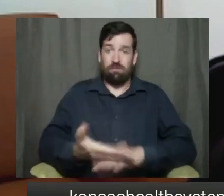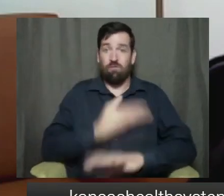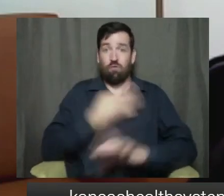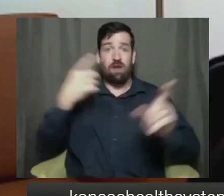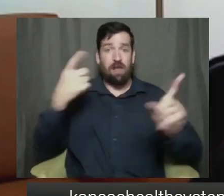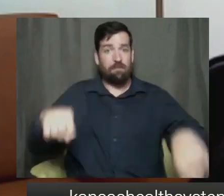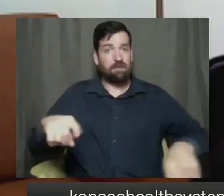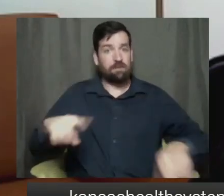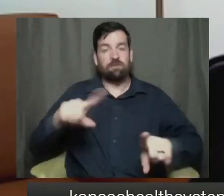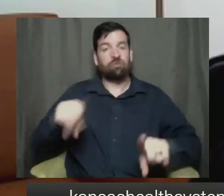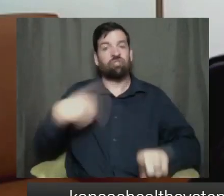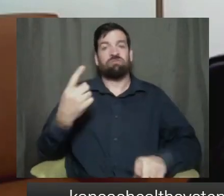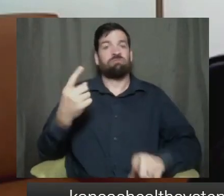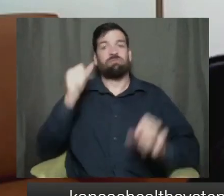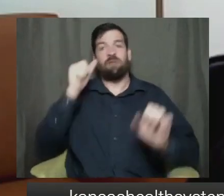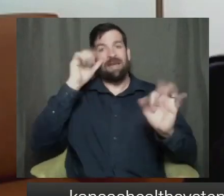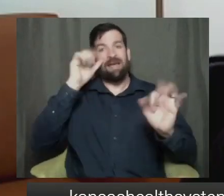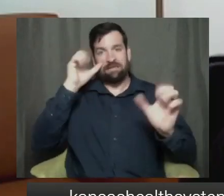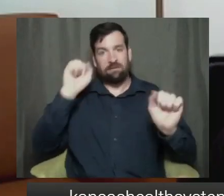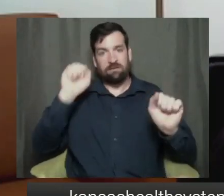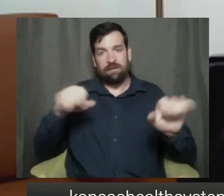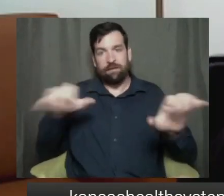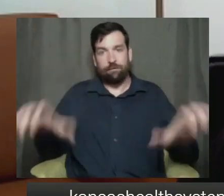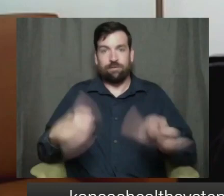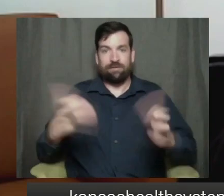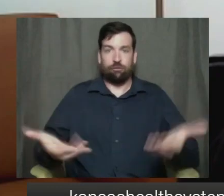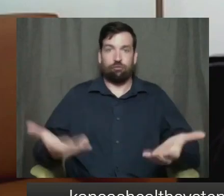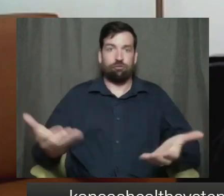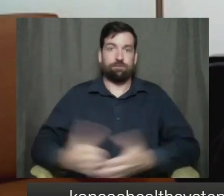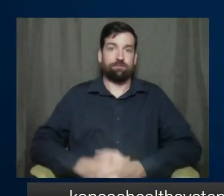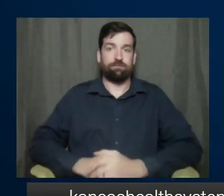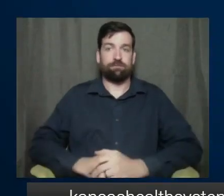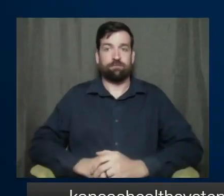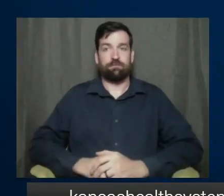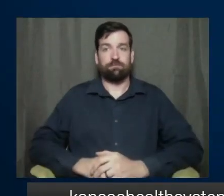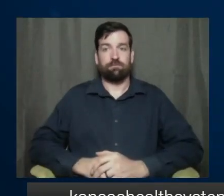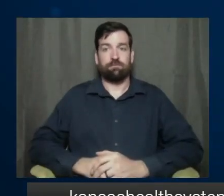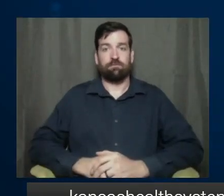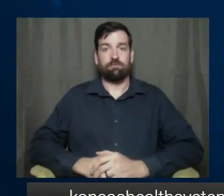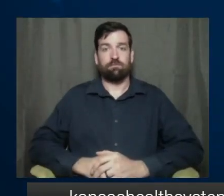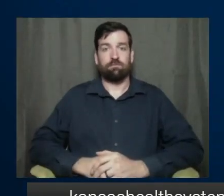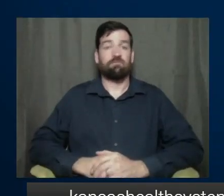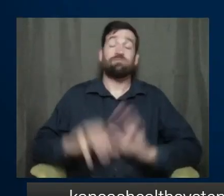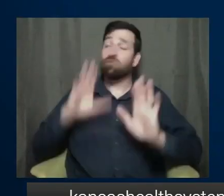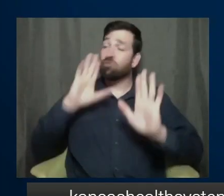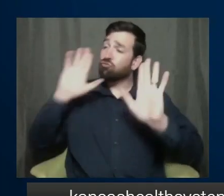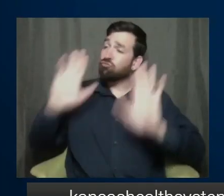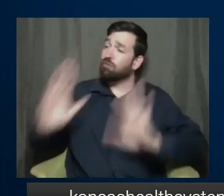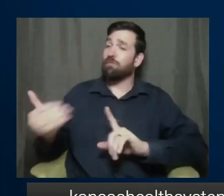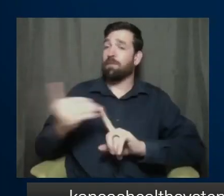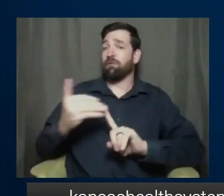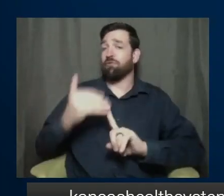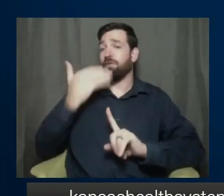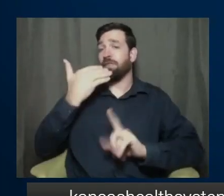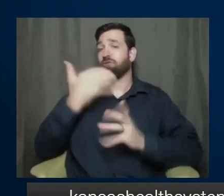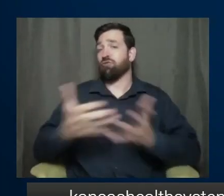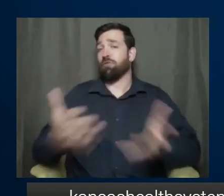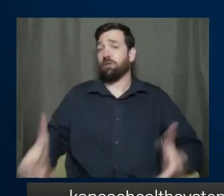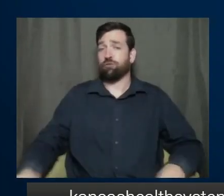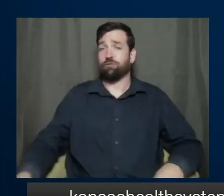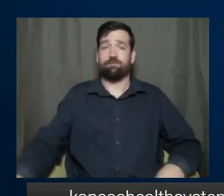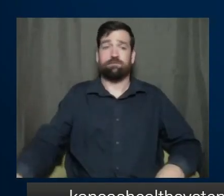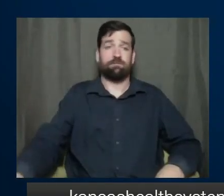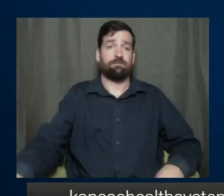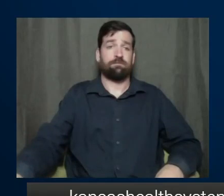just an amazing thing we can do here in our healthcare system. Great reminder. And thank you so much for being with us today. Dr. Meister, your